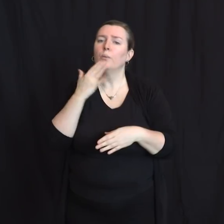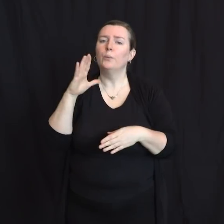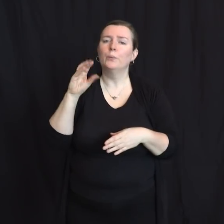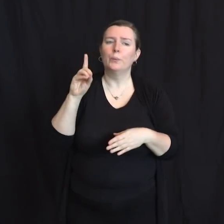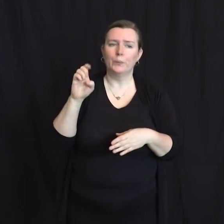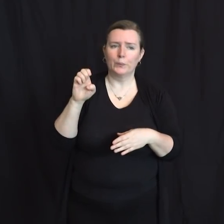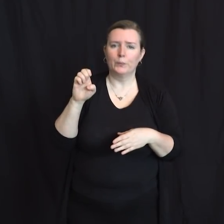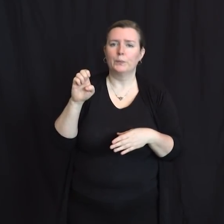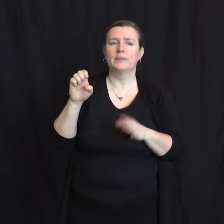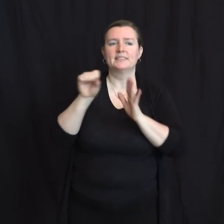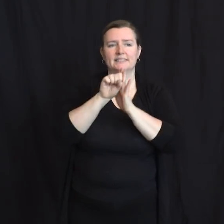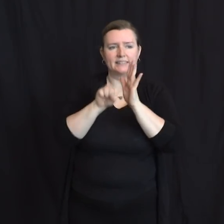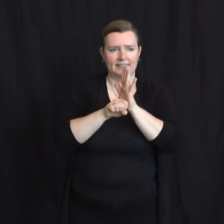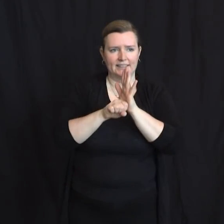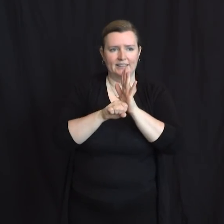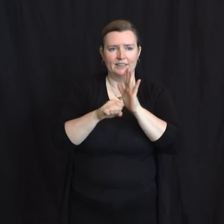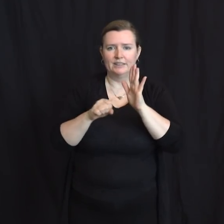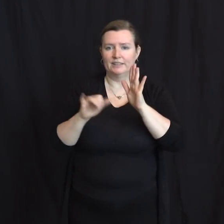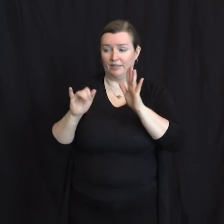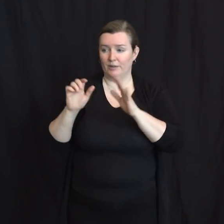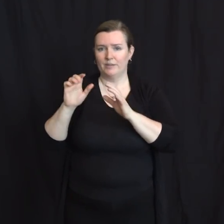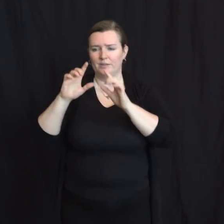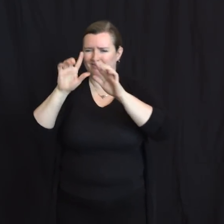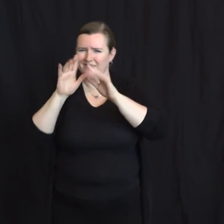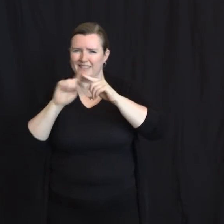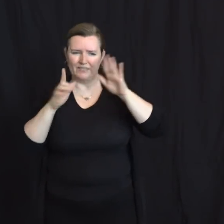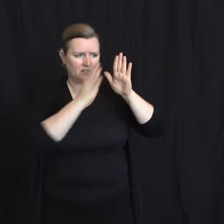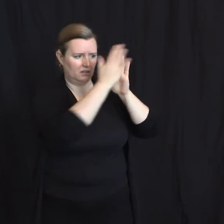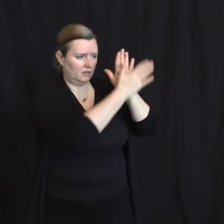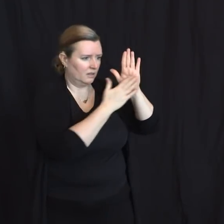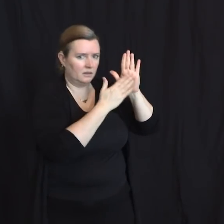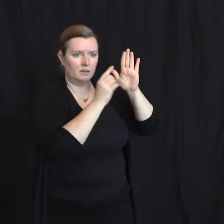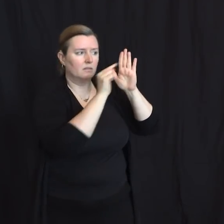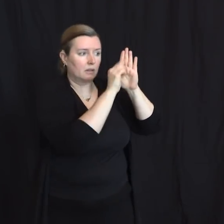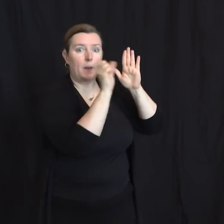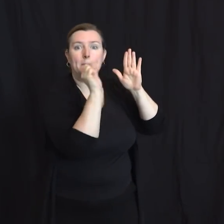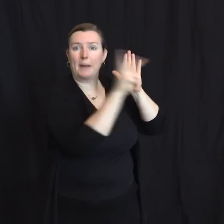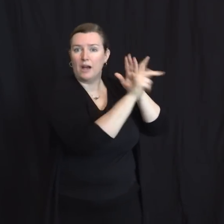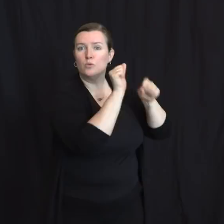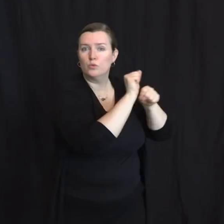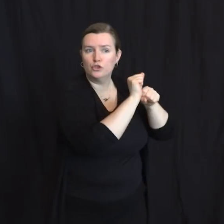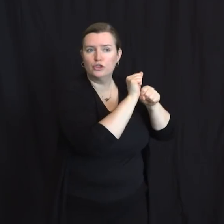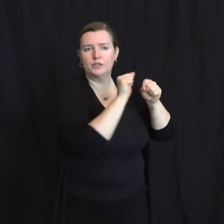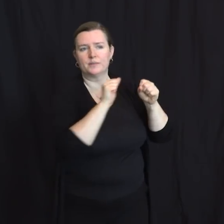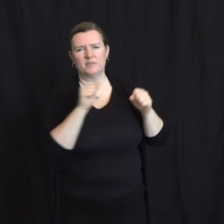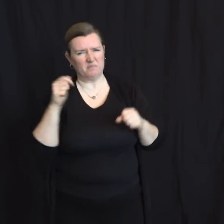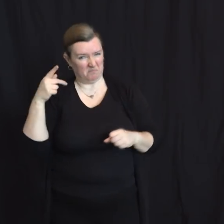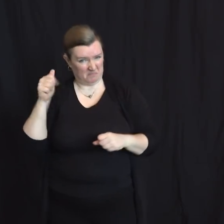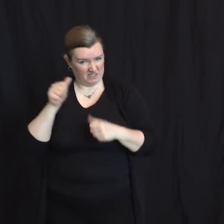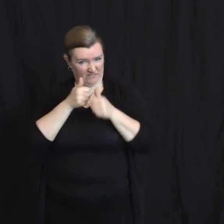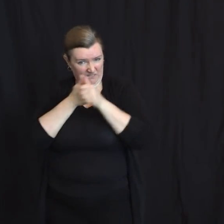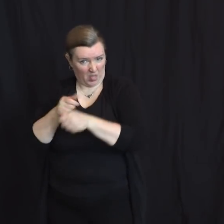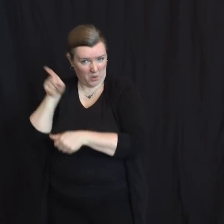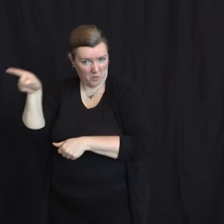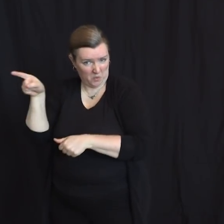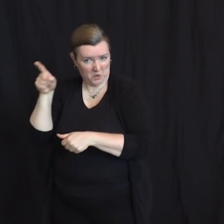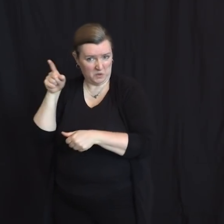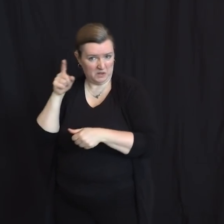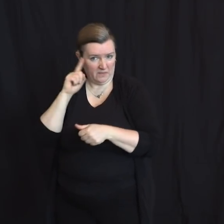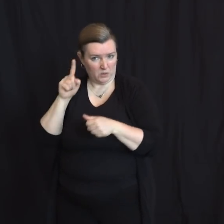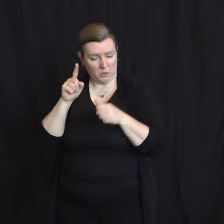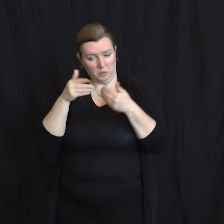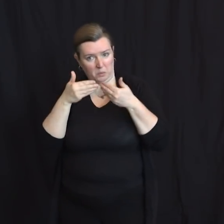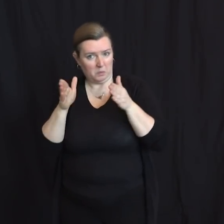to when you may roll out your plan, if it will be similar to Pennsylvania's, and if you are consulting or how